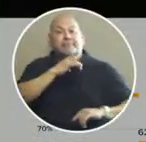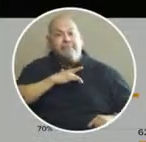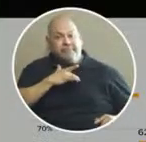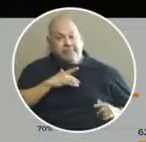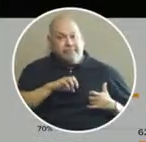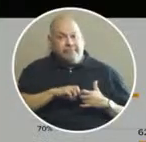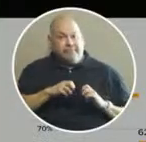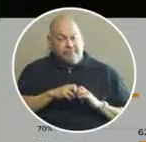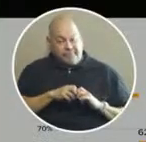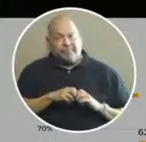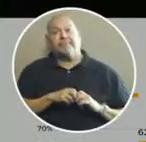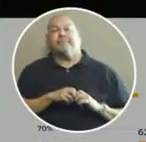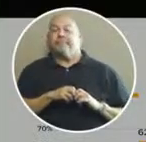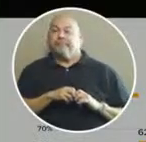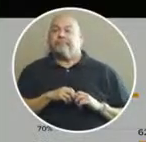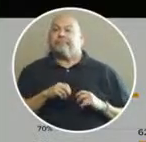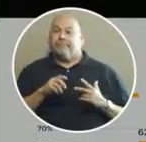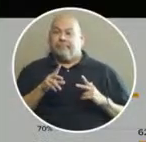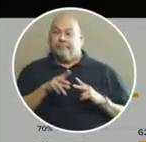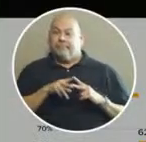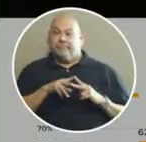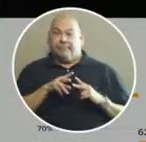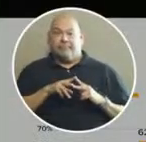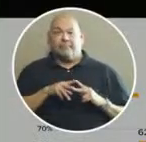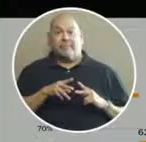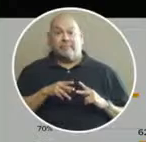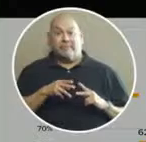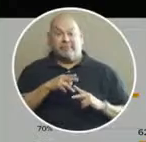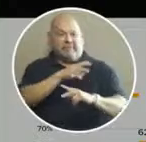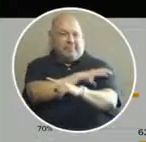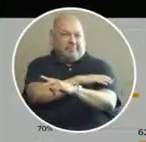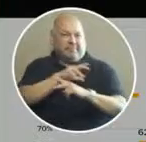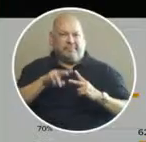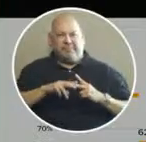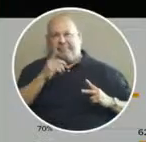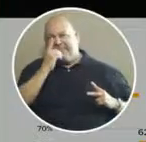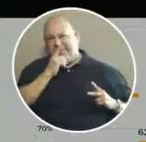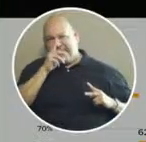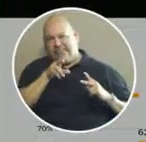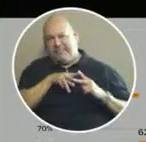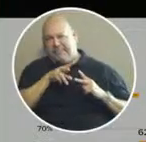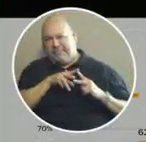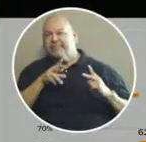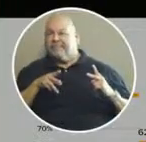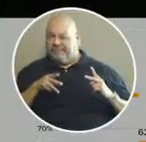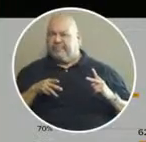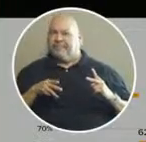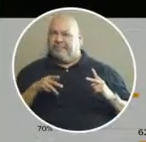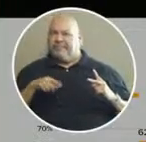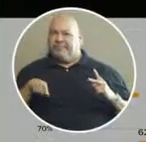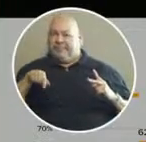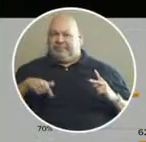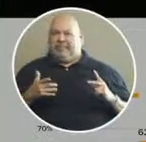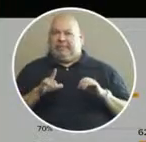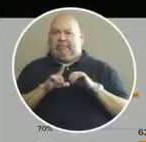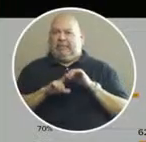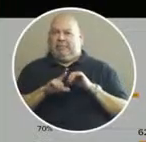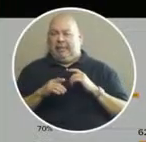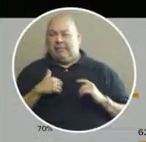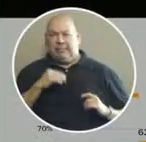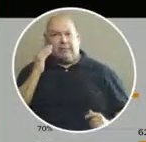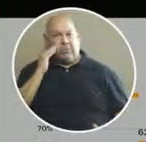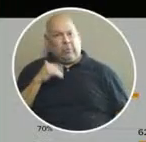blood pressure and diabetes are the two most important and the two most prevalent here in El Paso. We know that